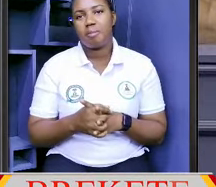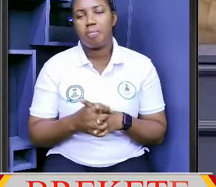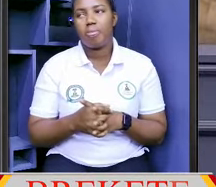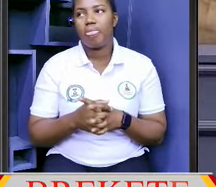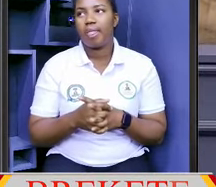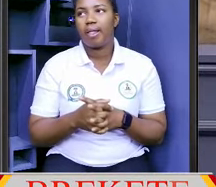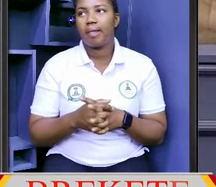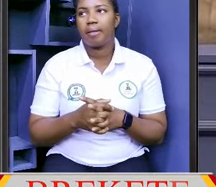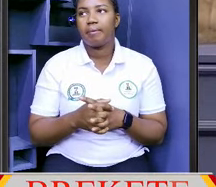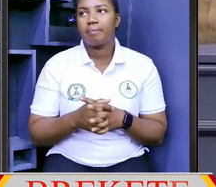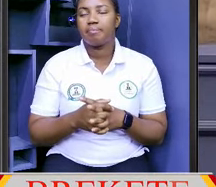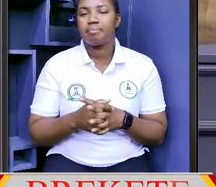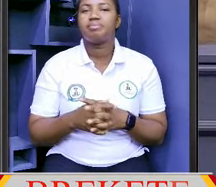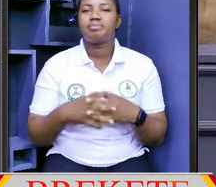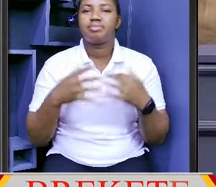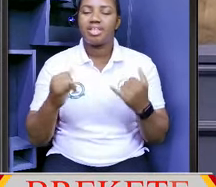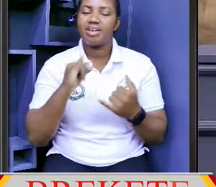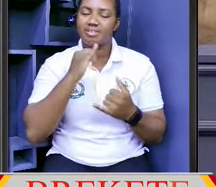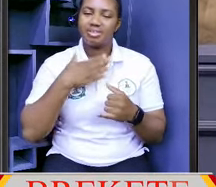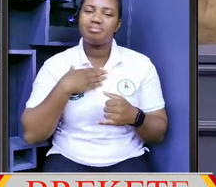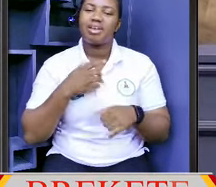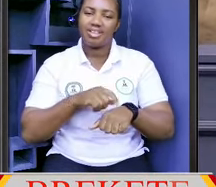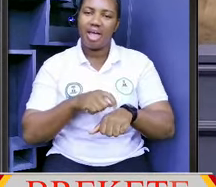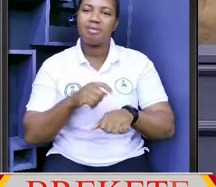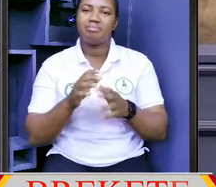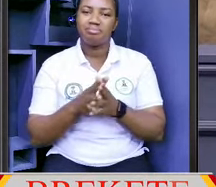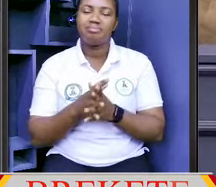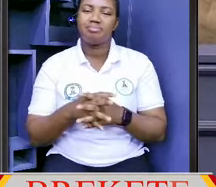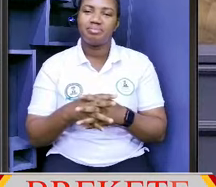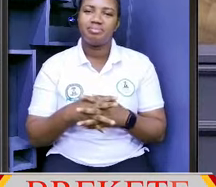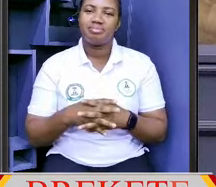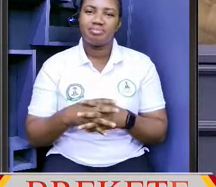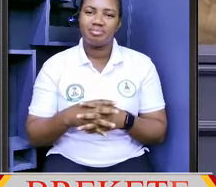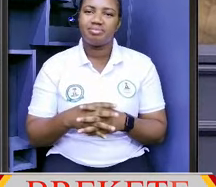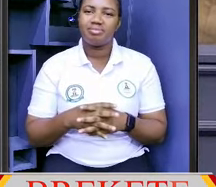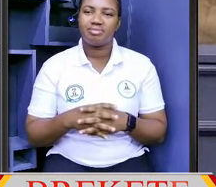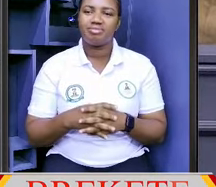Elder, okay. Mm-hmm. It don't reach my turn to talk. It don't reach your turn. Yes.